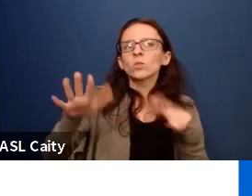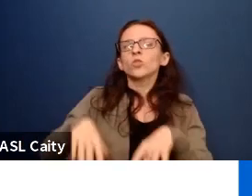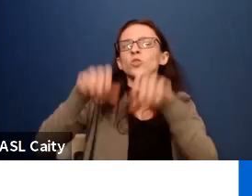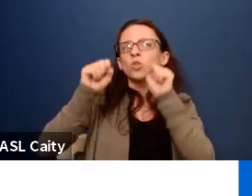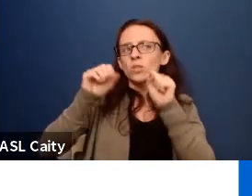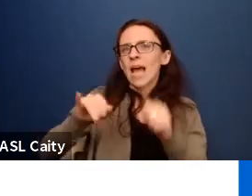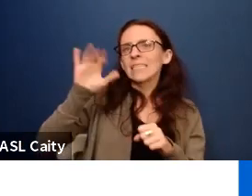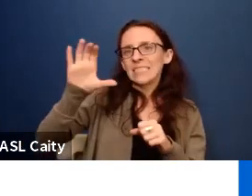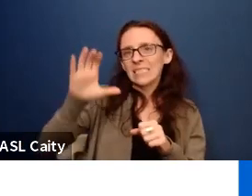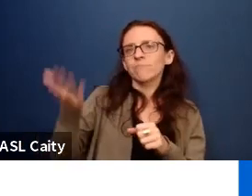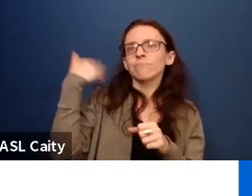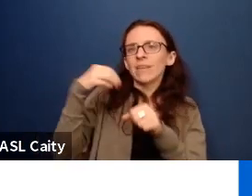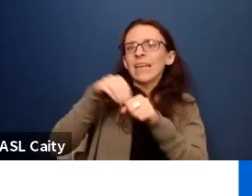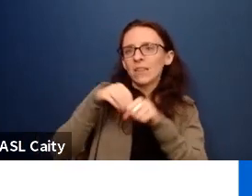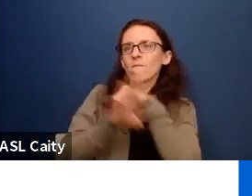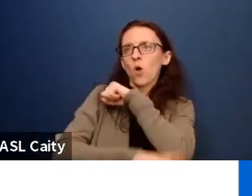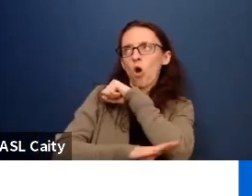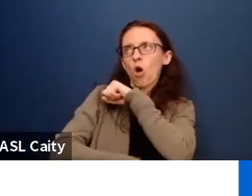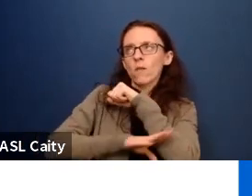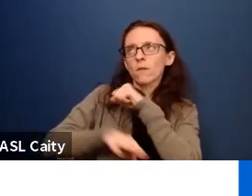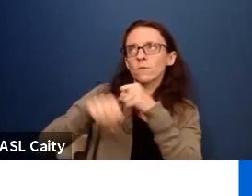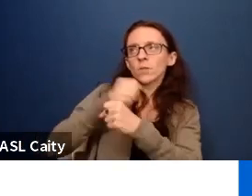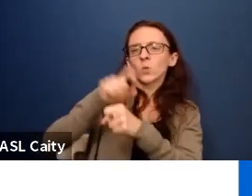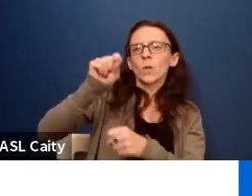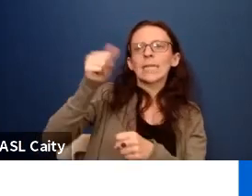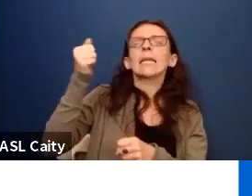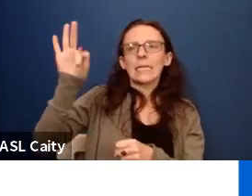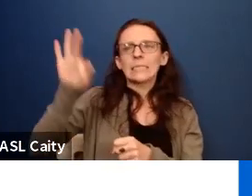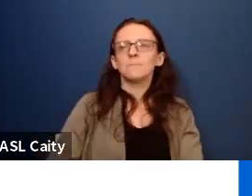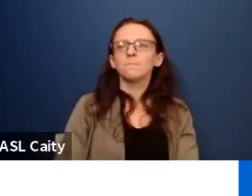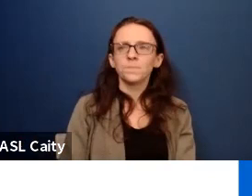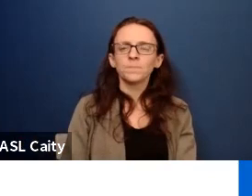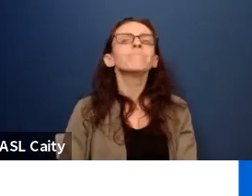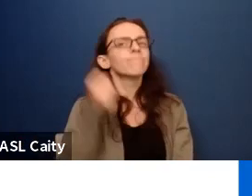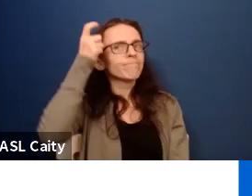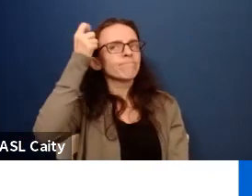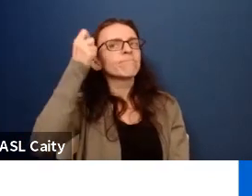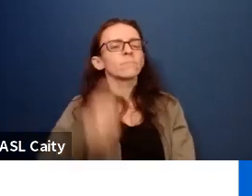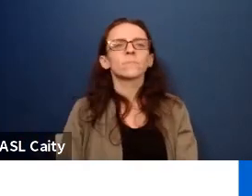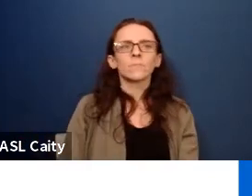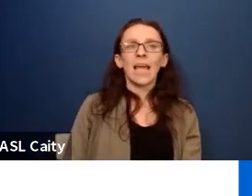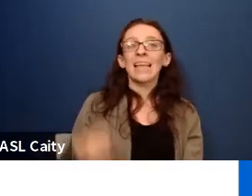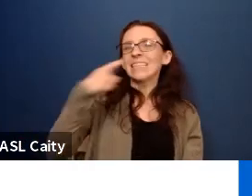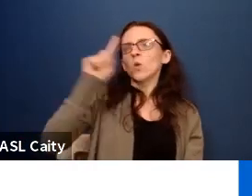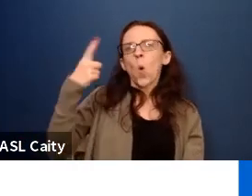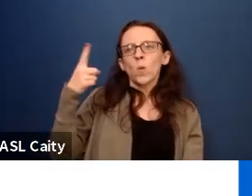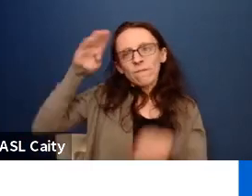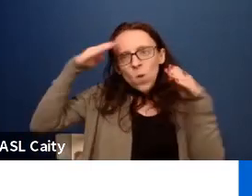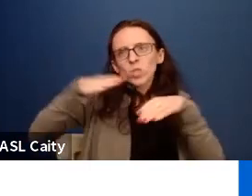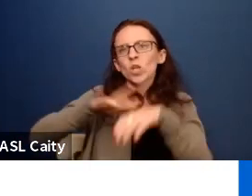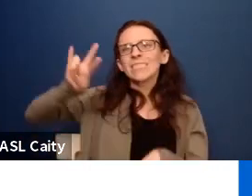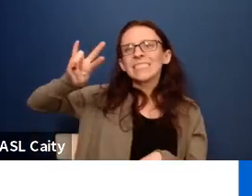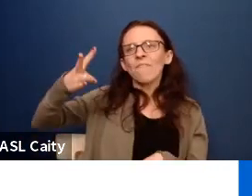fall of 2019. Yep. And this is 7th grade only.